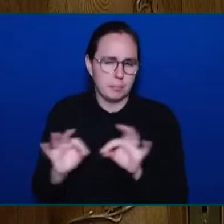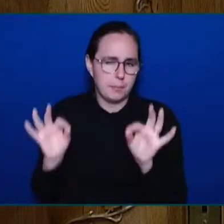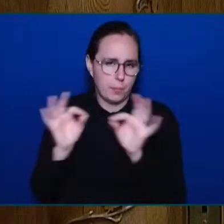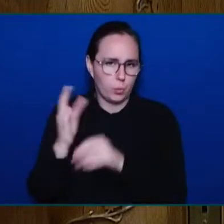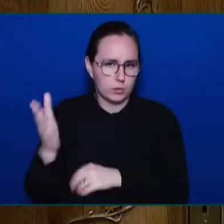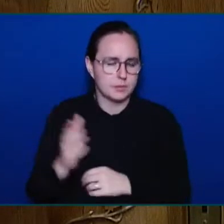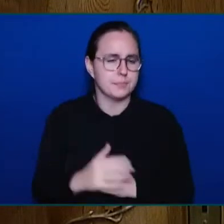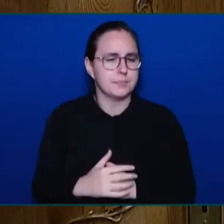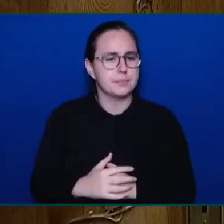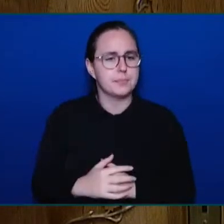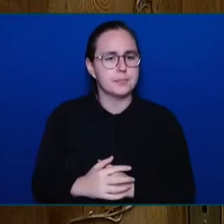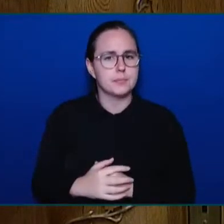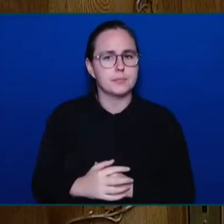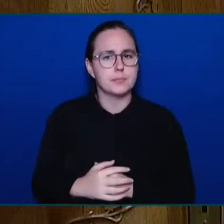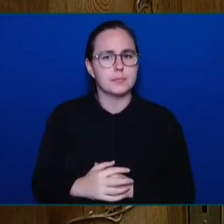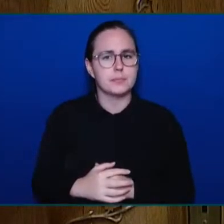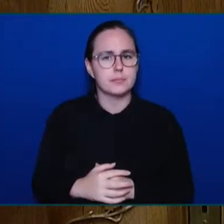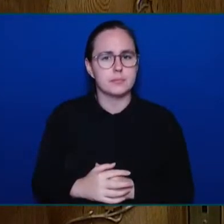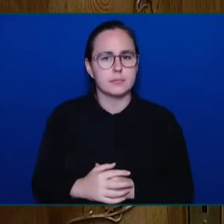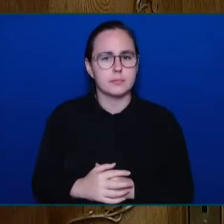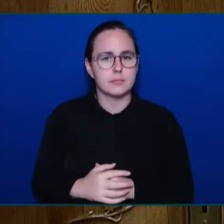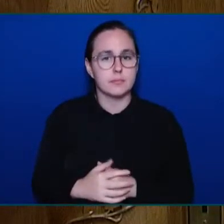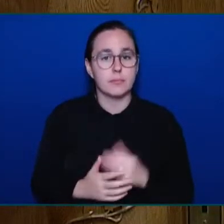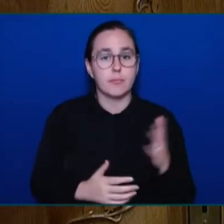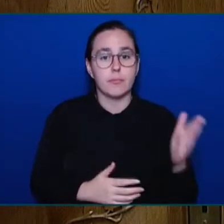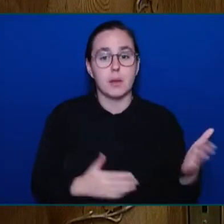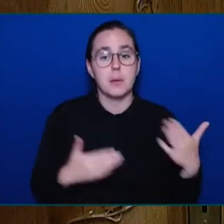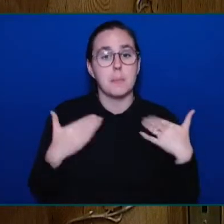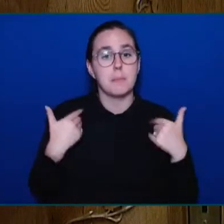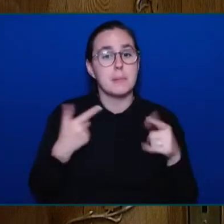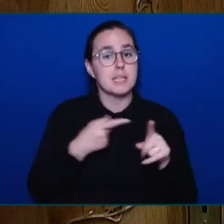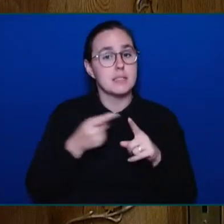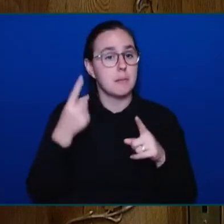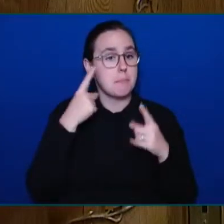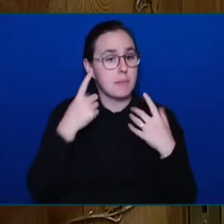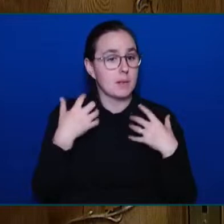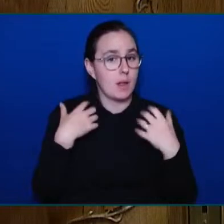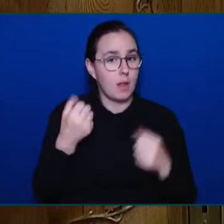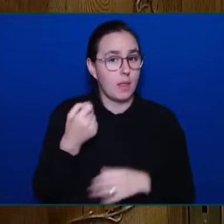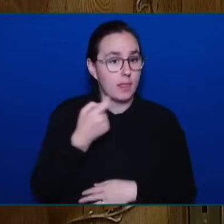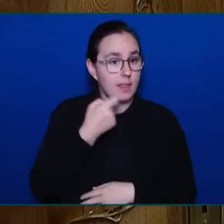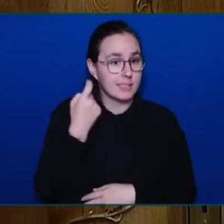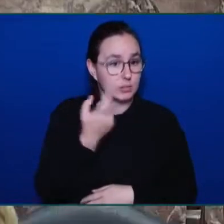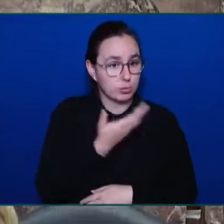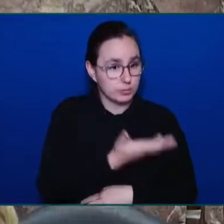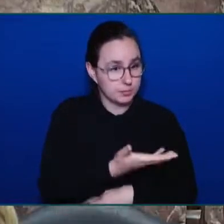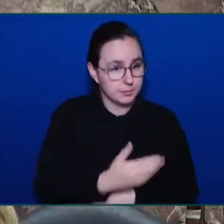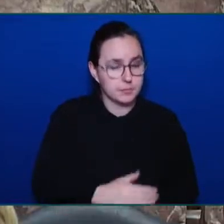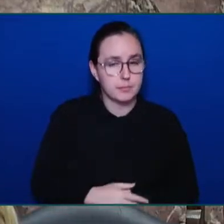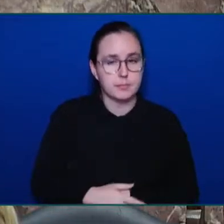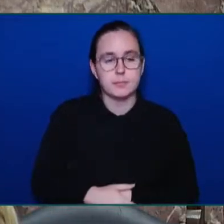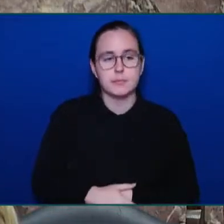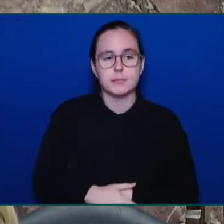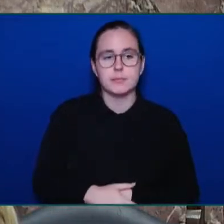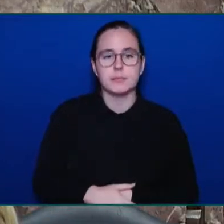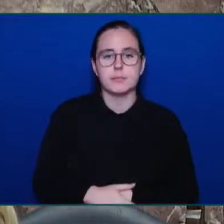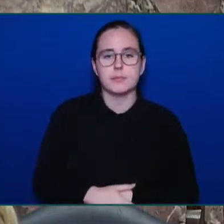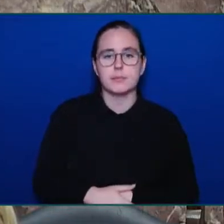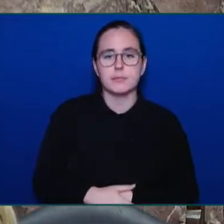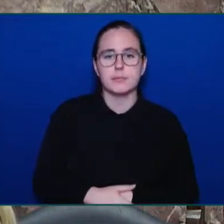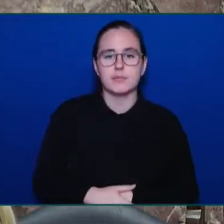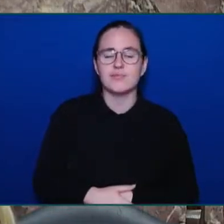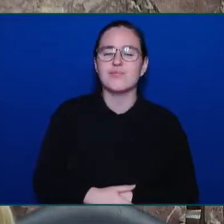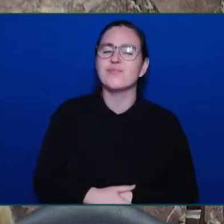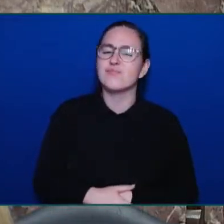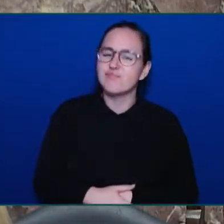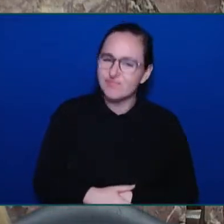Minister of Mental Health and Addictions. Thank you, Honourable Speaker, and indeed it is a real treat for me today to have a friend, neighbour and ally in